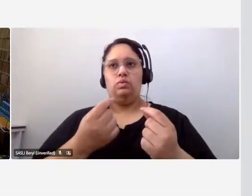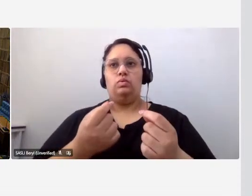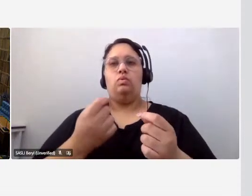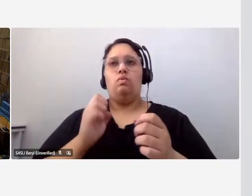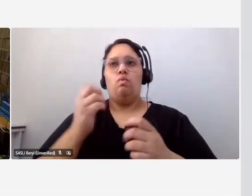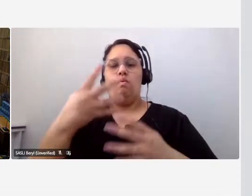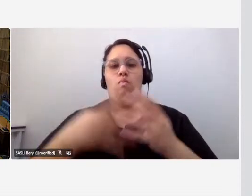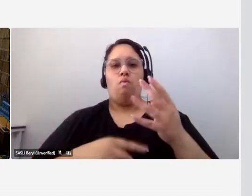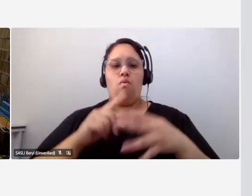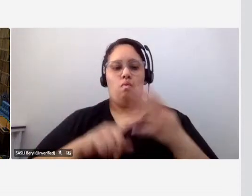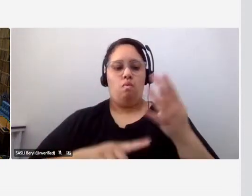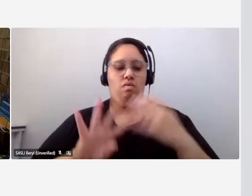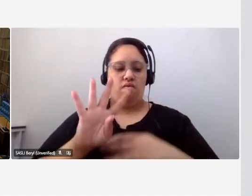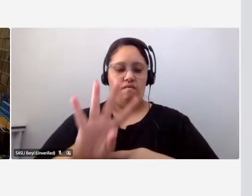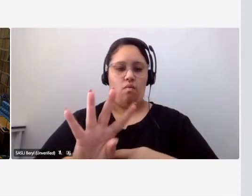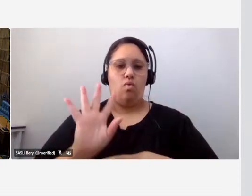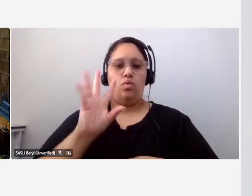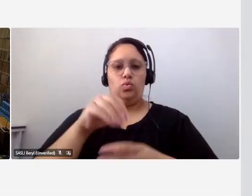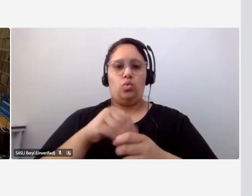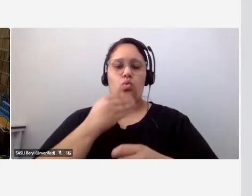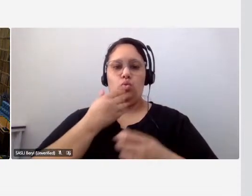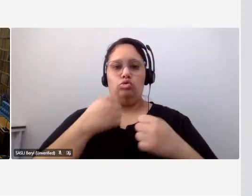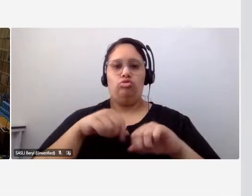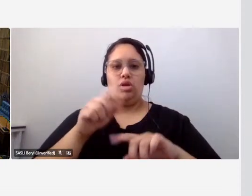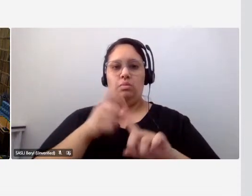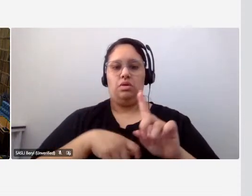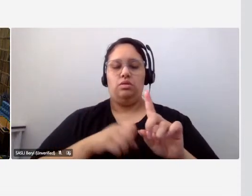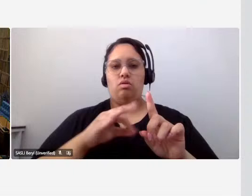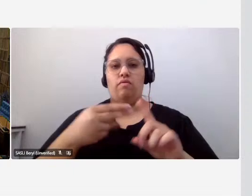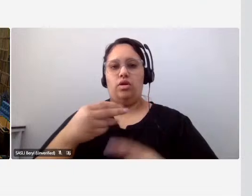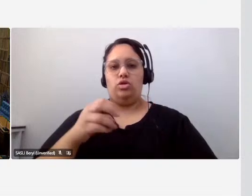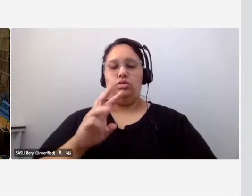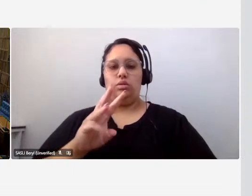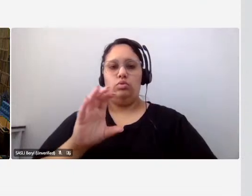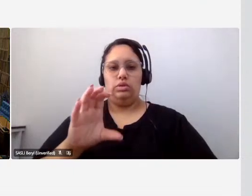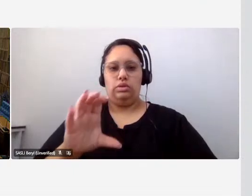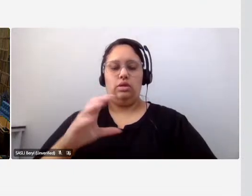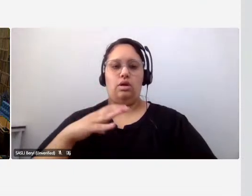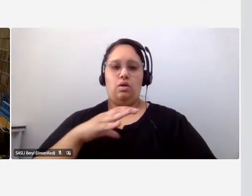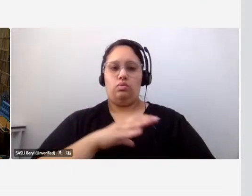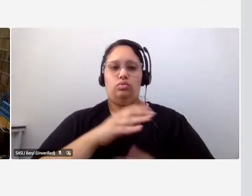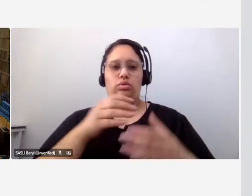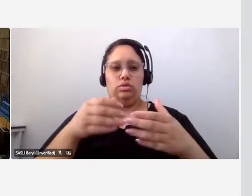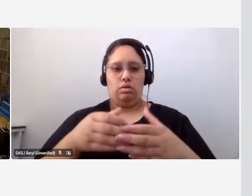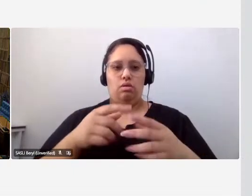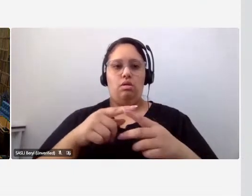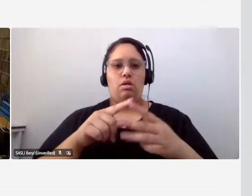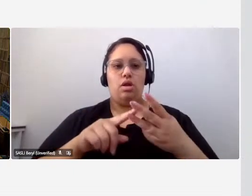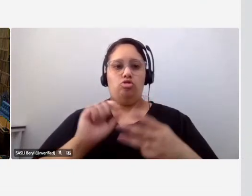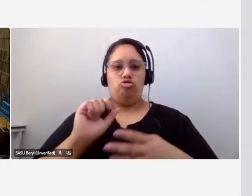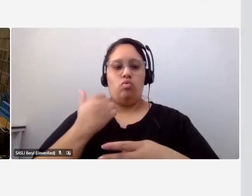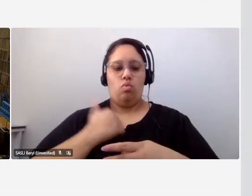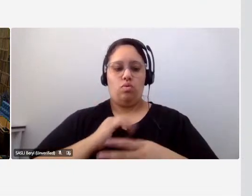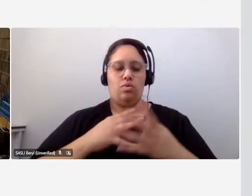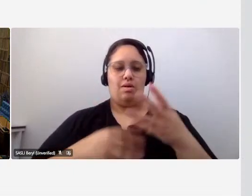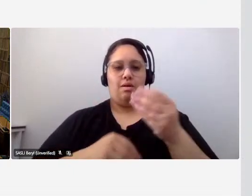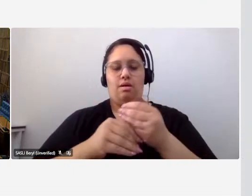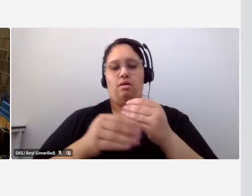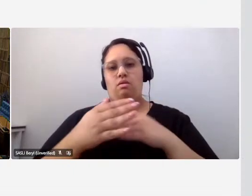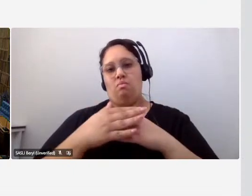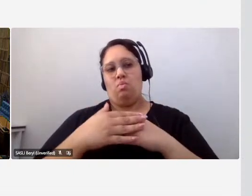then we're also joined by the chairperson of HWC Council, Ms. Rihanna Gani, if she wants to add